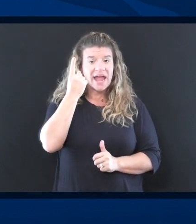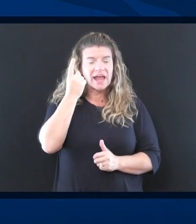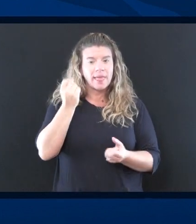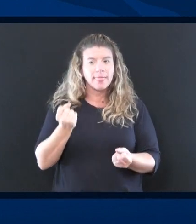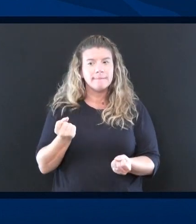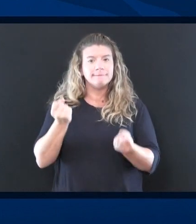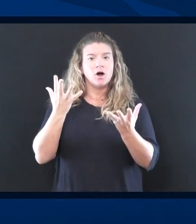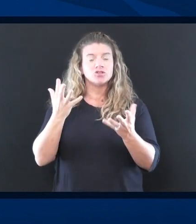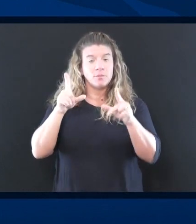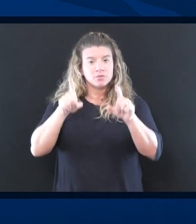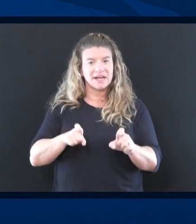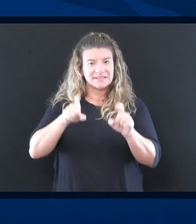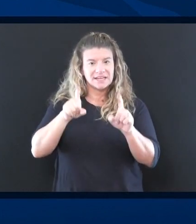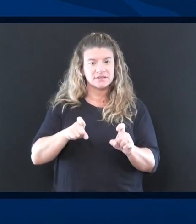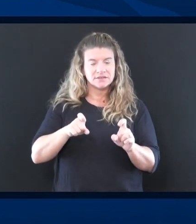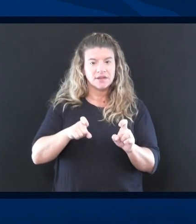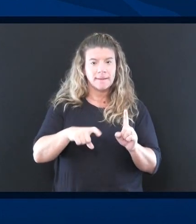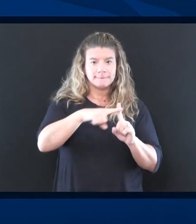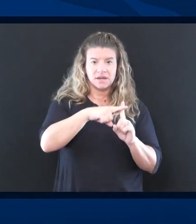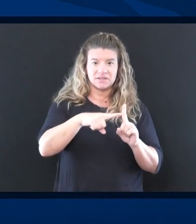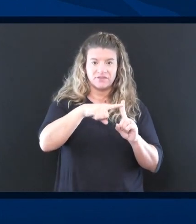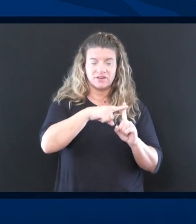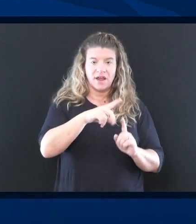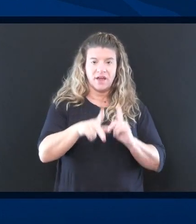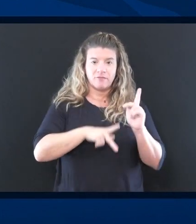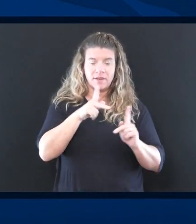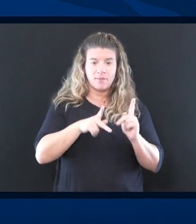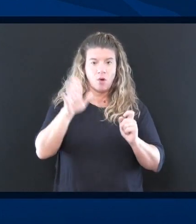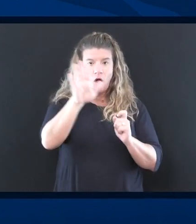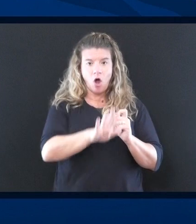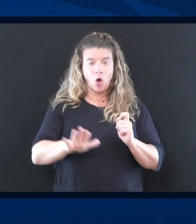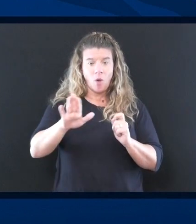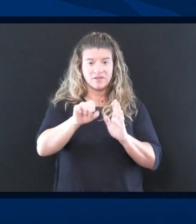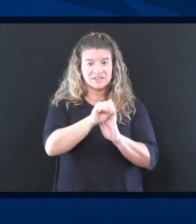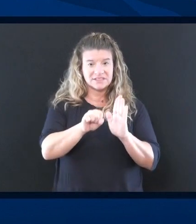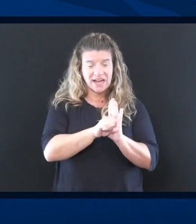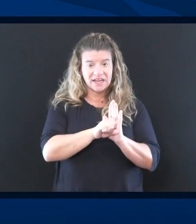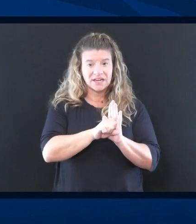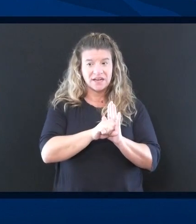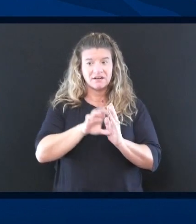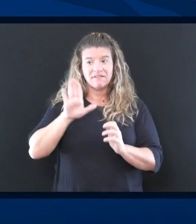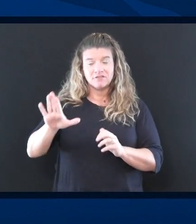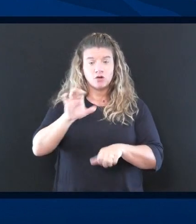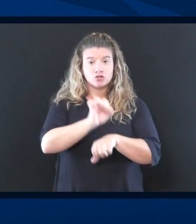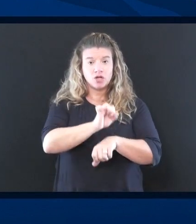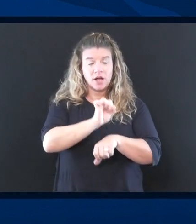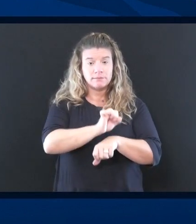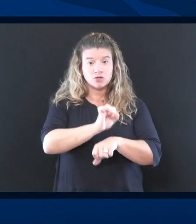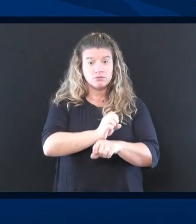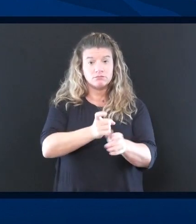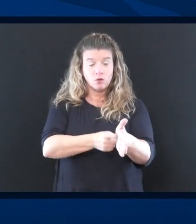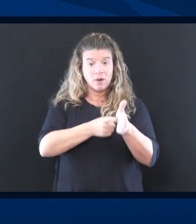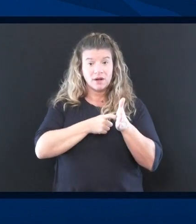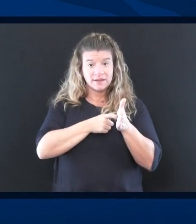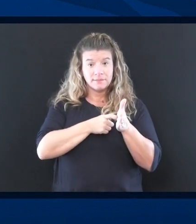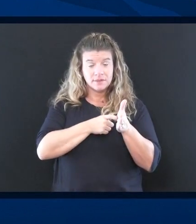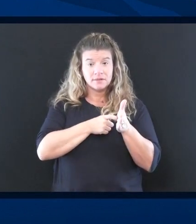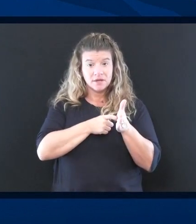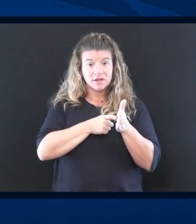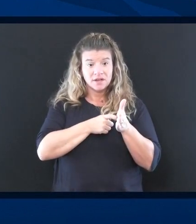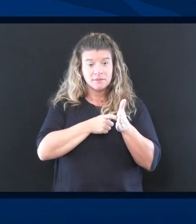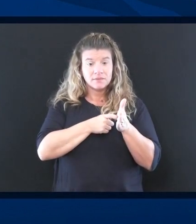multiple testing positives of people across the state whose jobs require them to